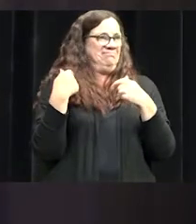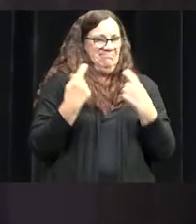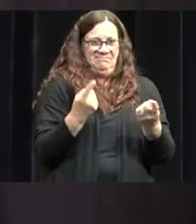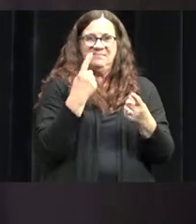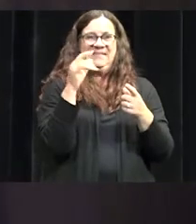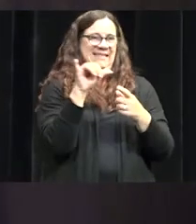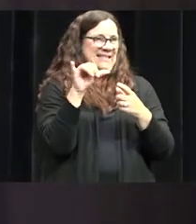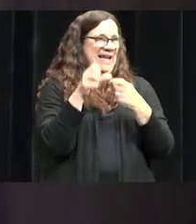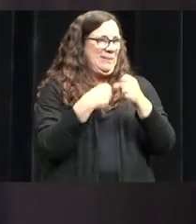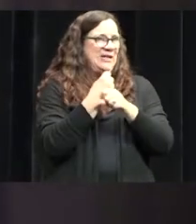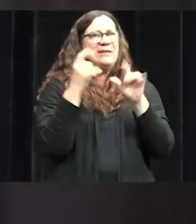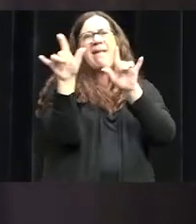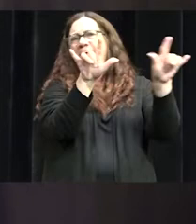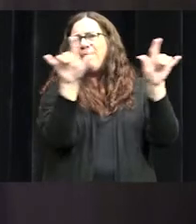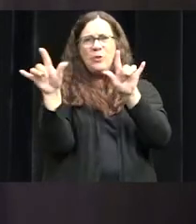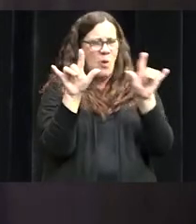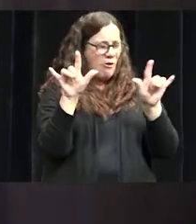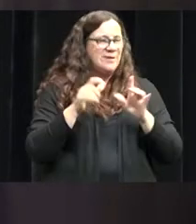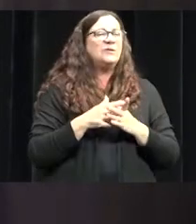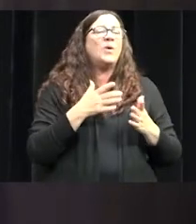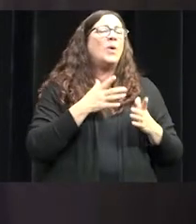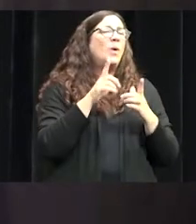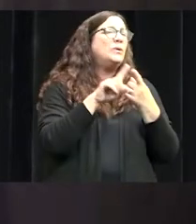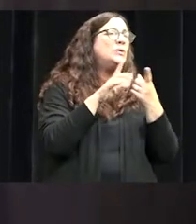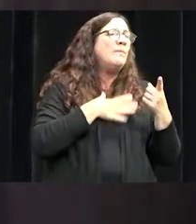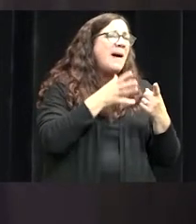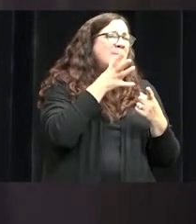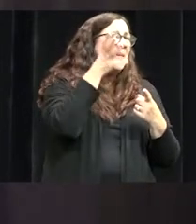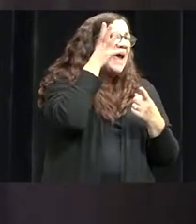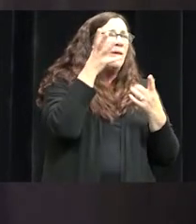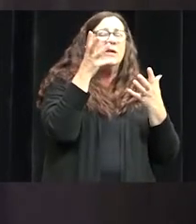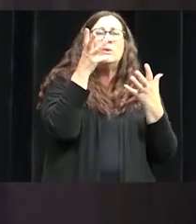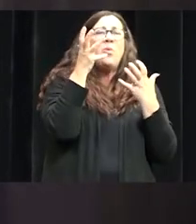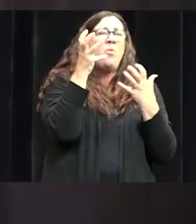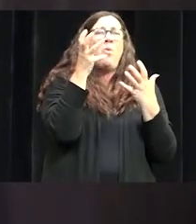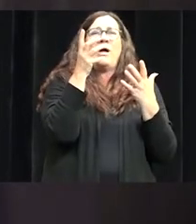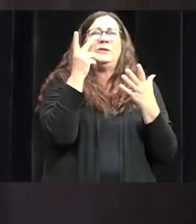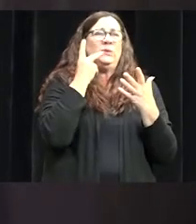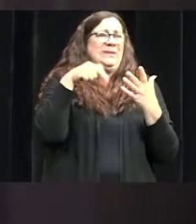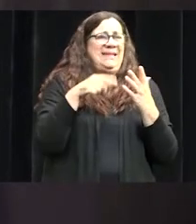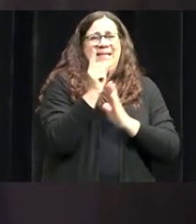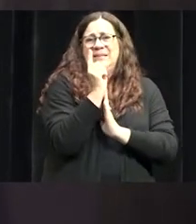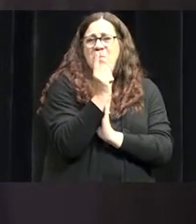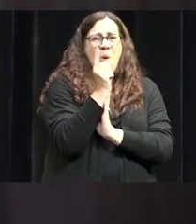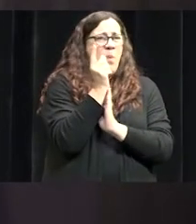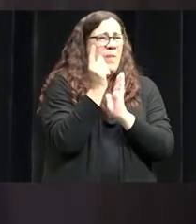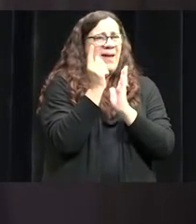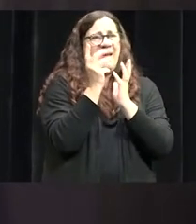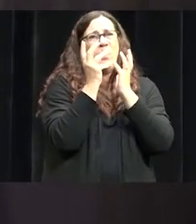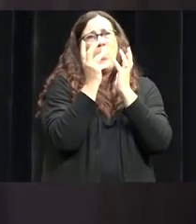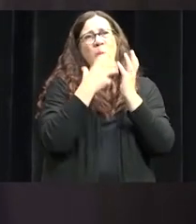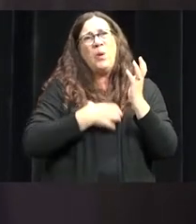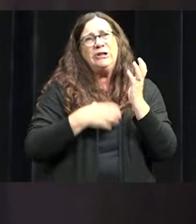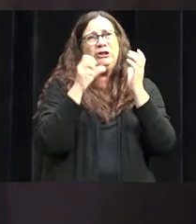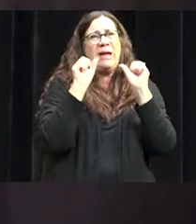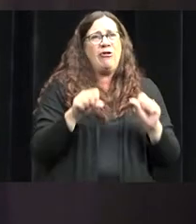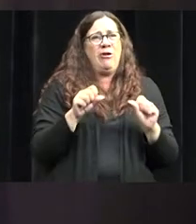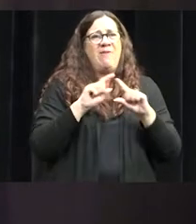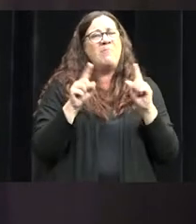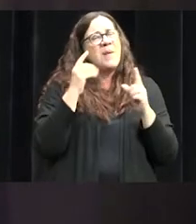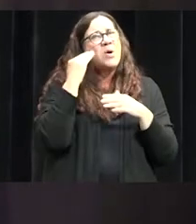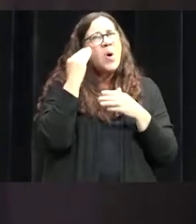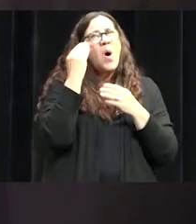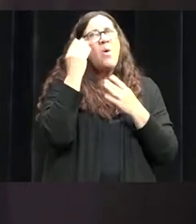have given anything to see this moment know that you are both ingrained in every word i'm going to speak as you made me the woman that i am